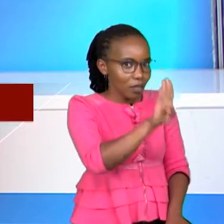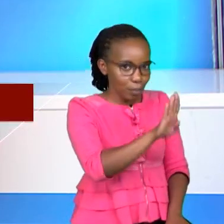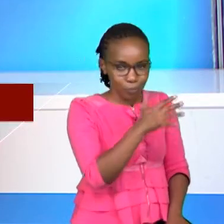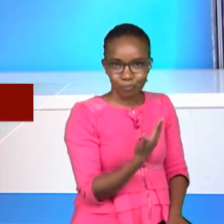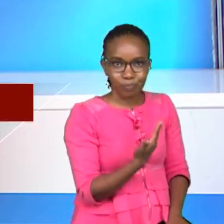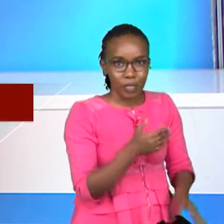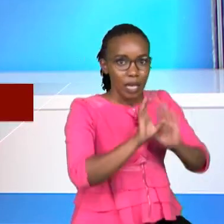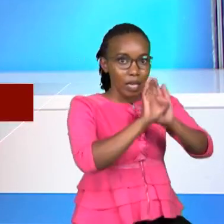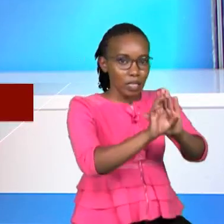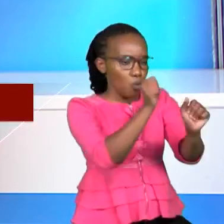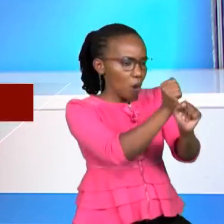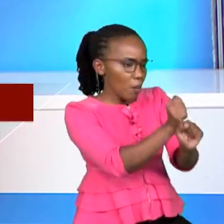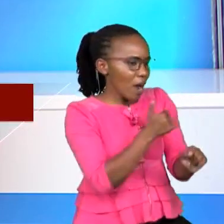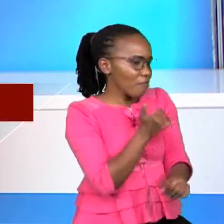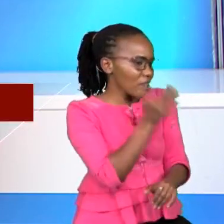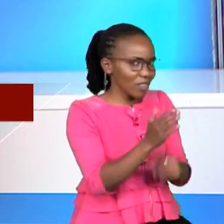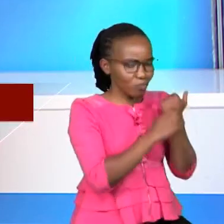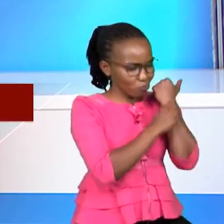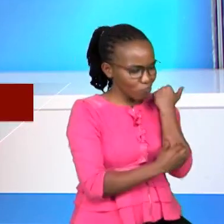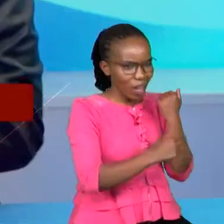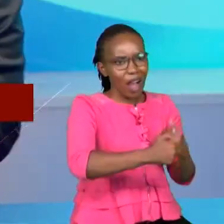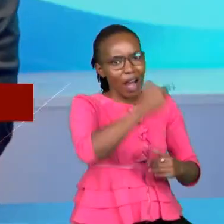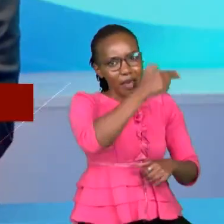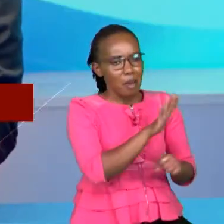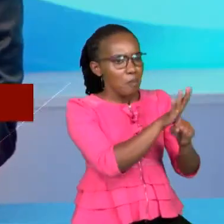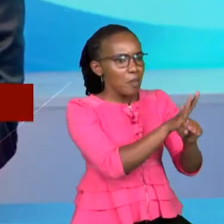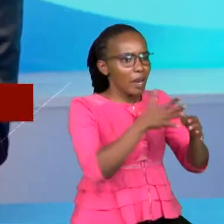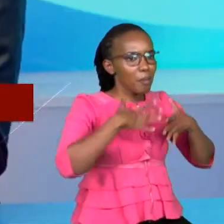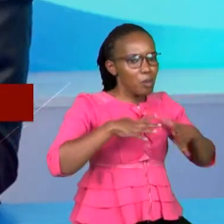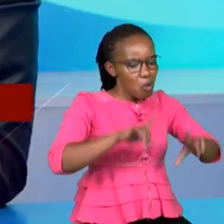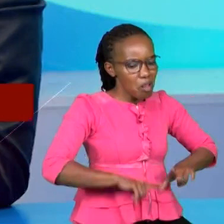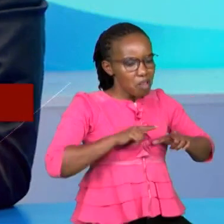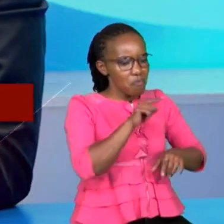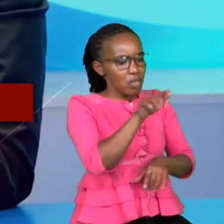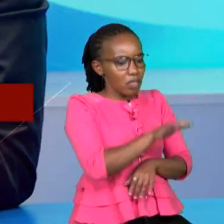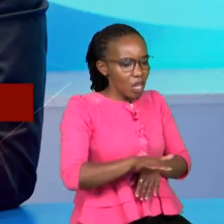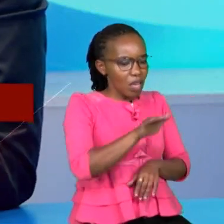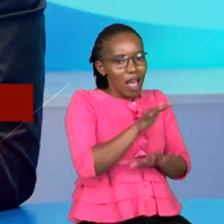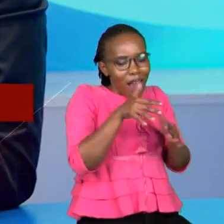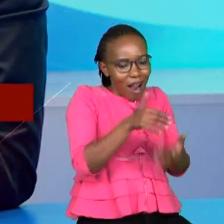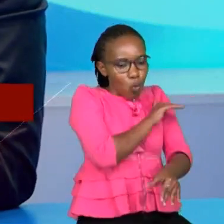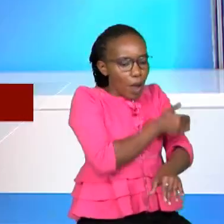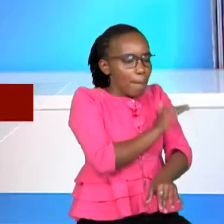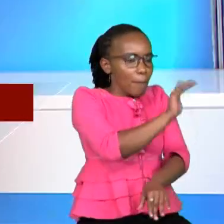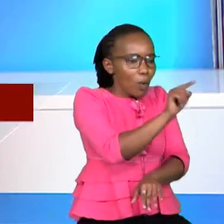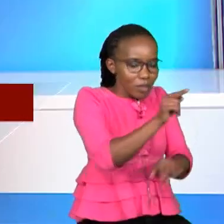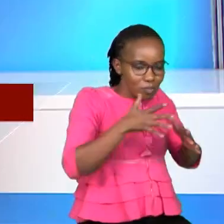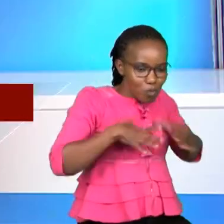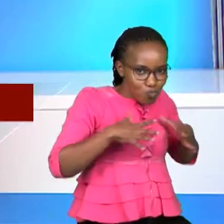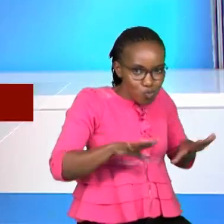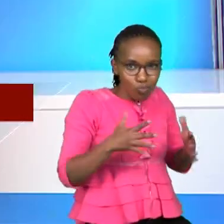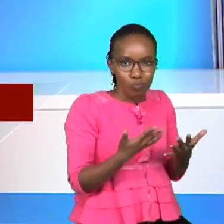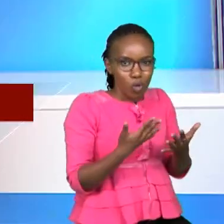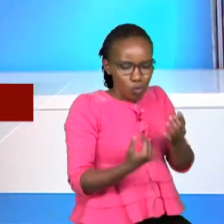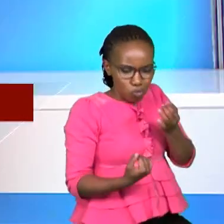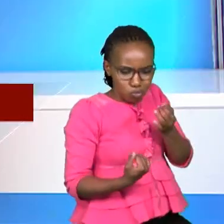at unemployment and poverty, it's at an all-time high, with a lot of people living in that area. How can we empower those people to